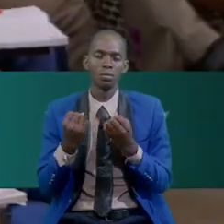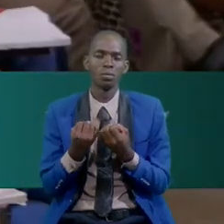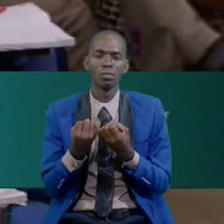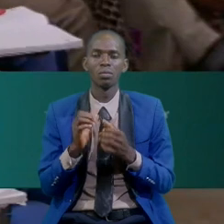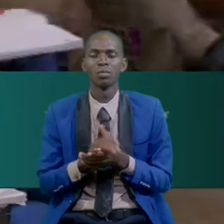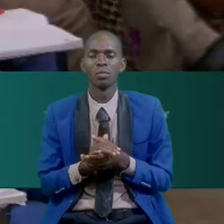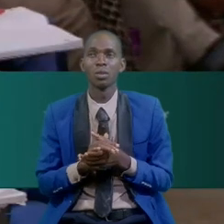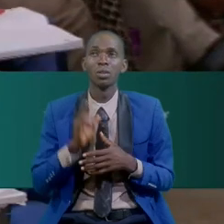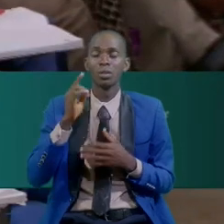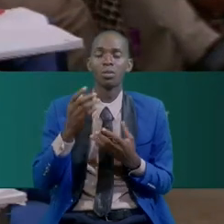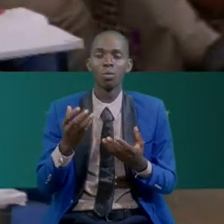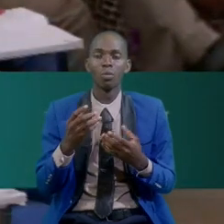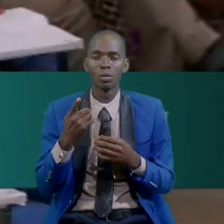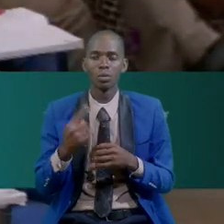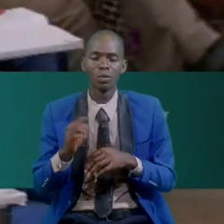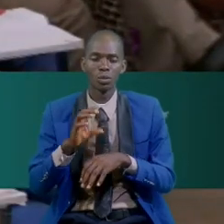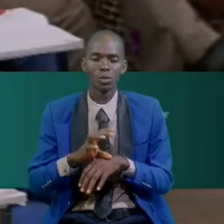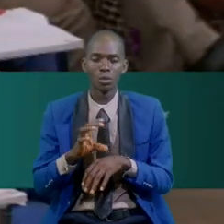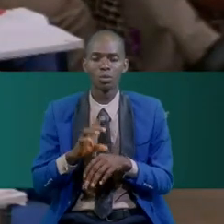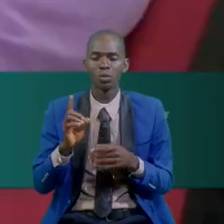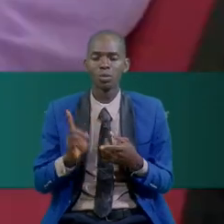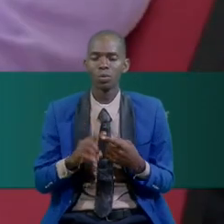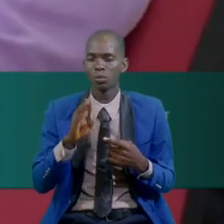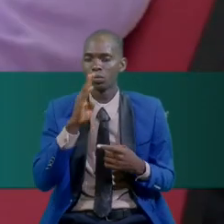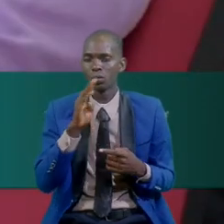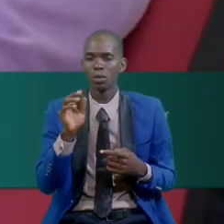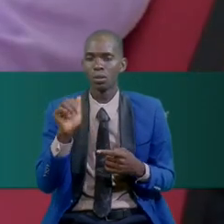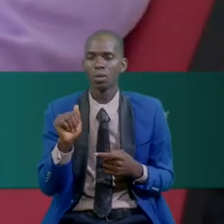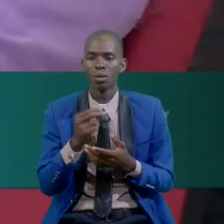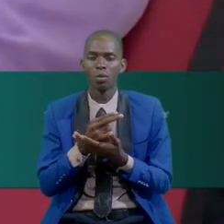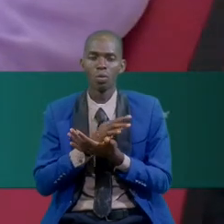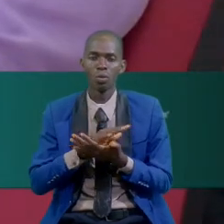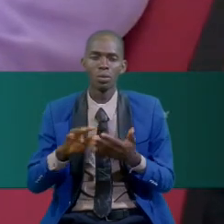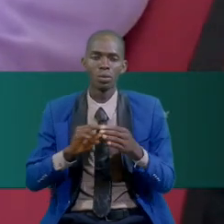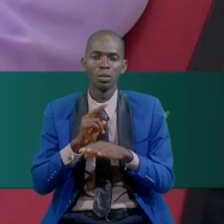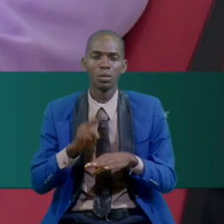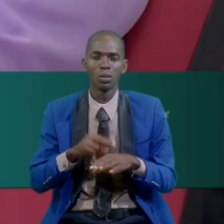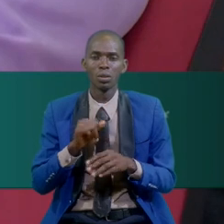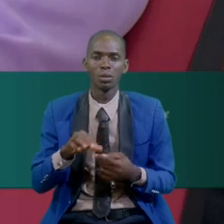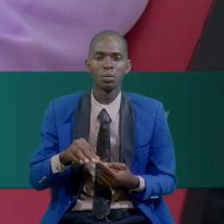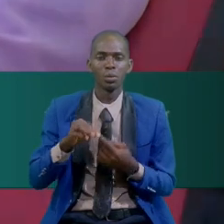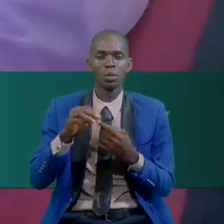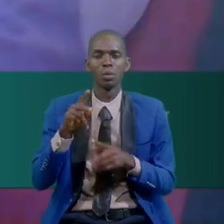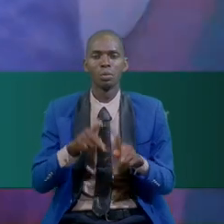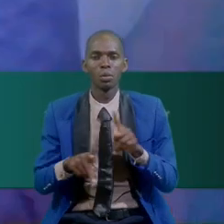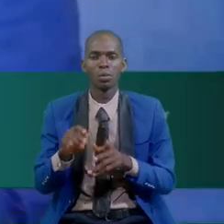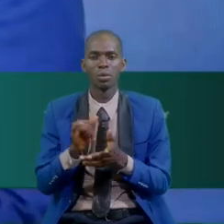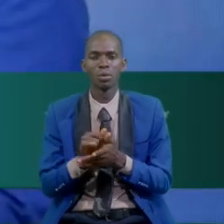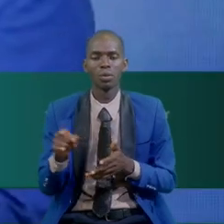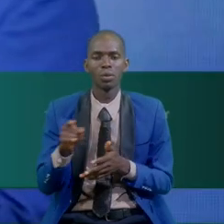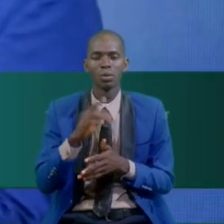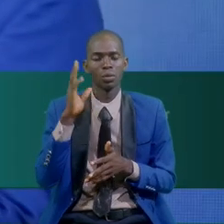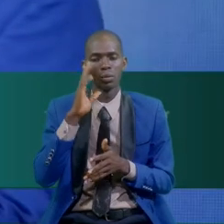wants the church to be a holy nation, a peculiar people, that he should show forth